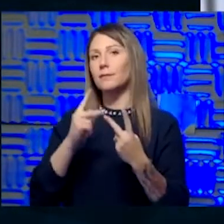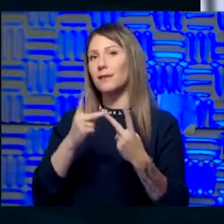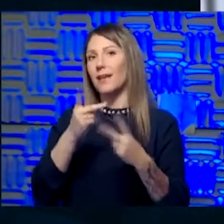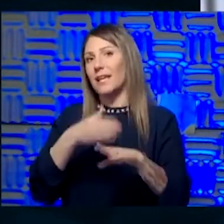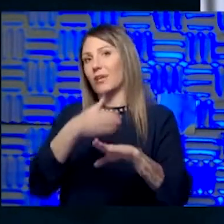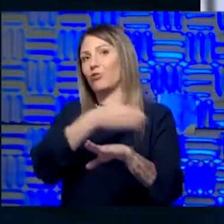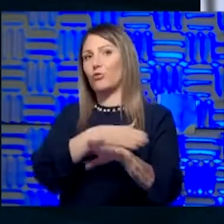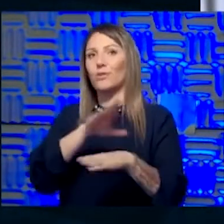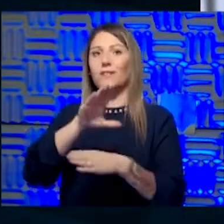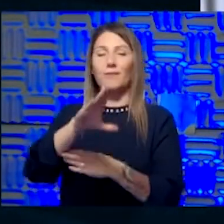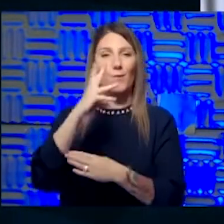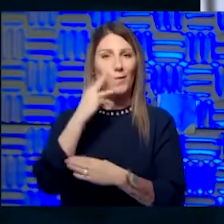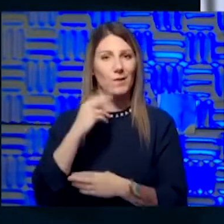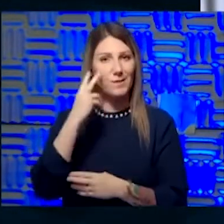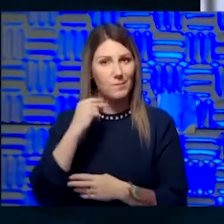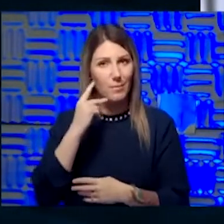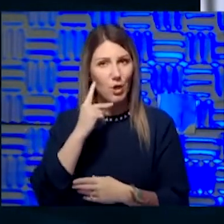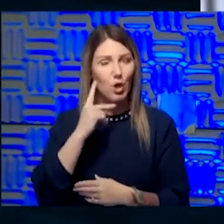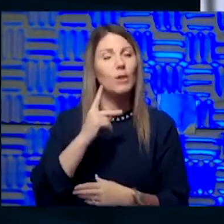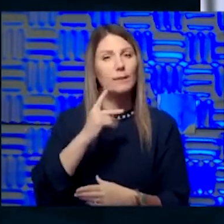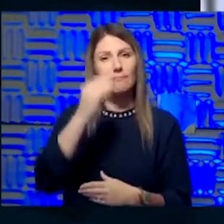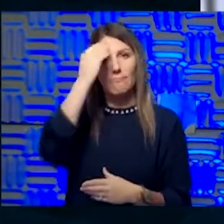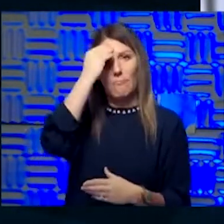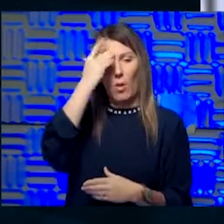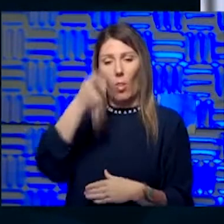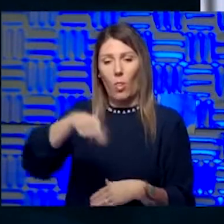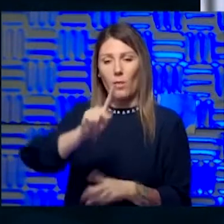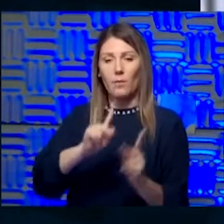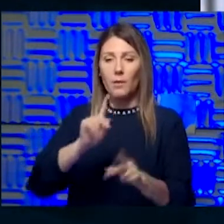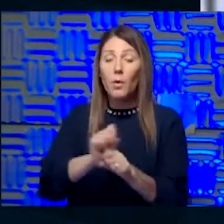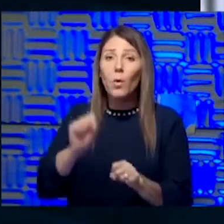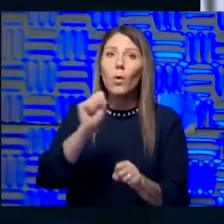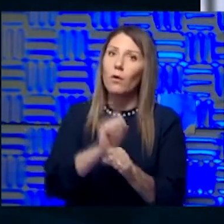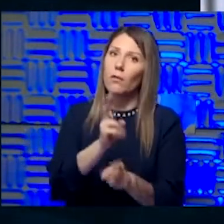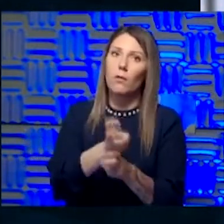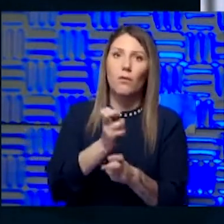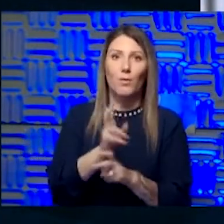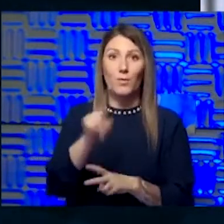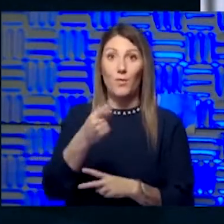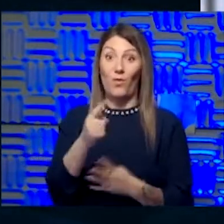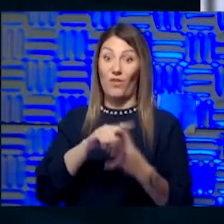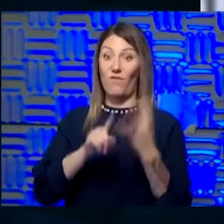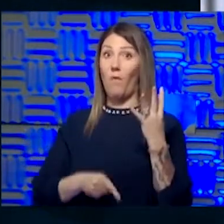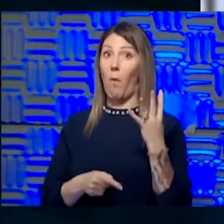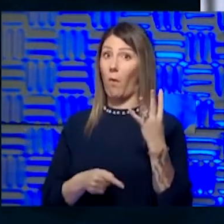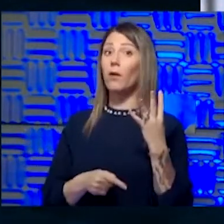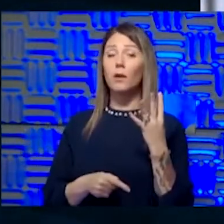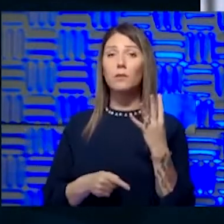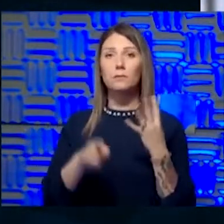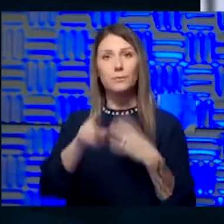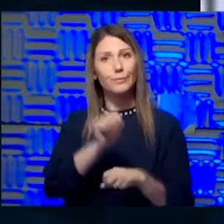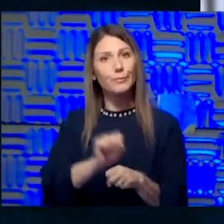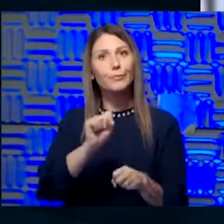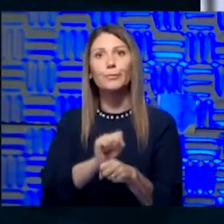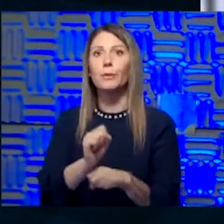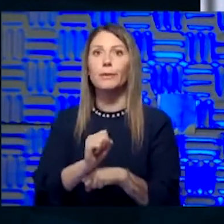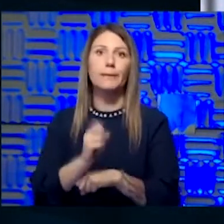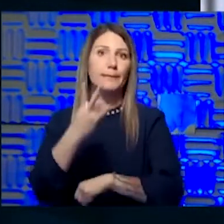their experience. Those people are working pretty hard because there's only 4 of them. They're working 7 days,